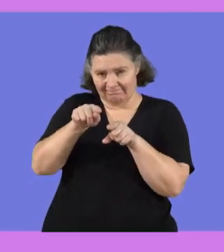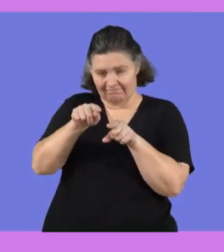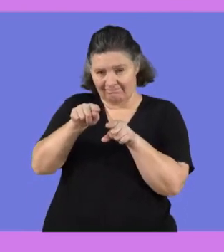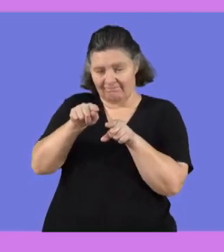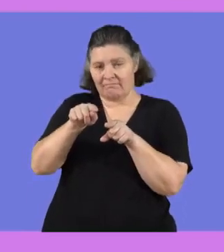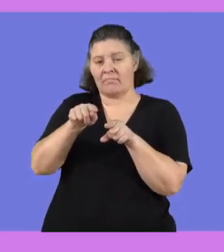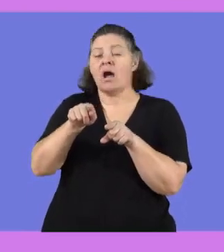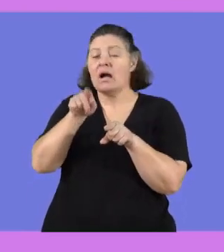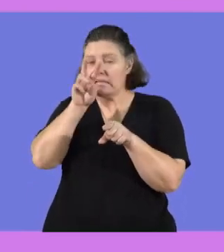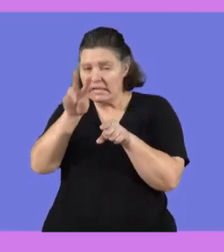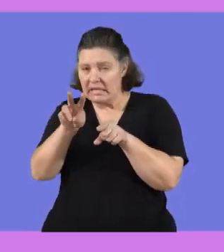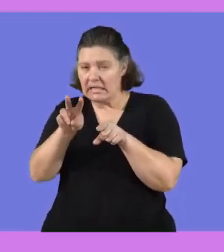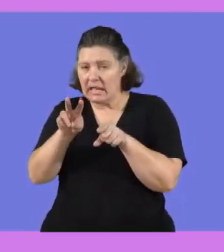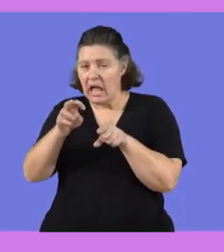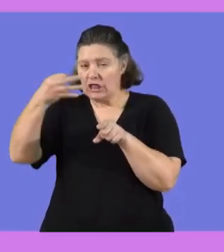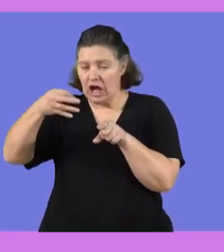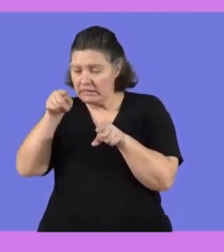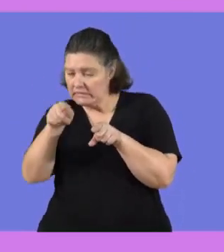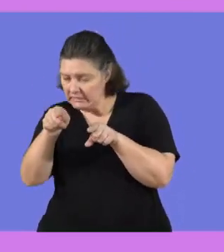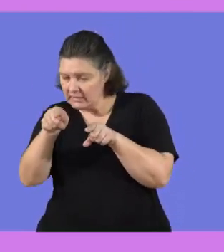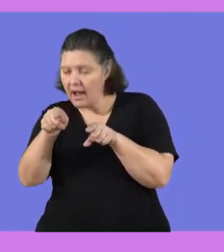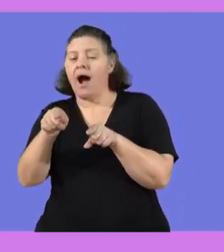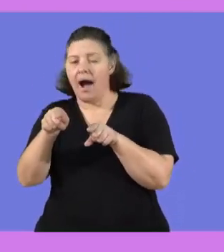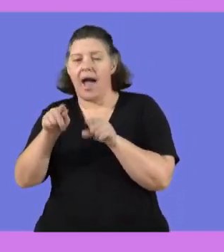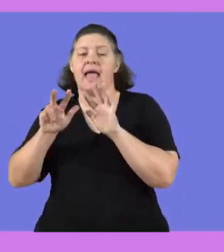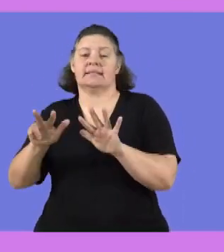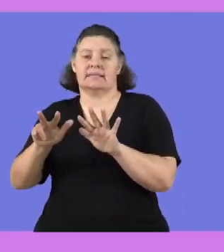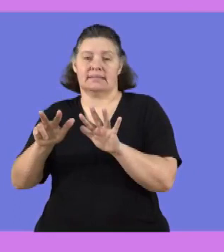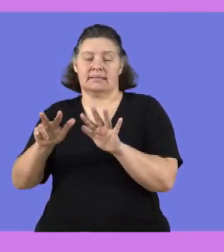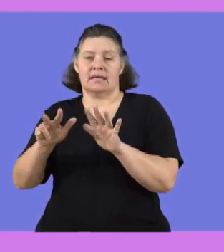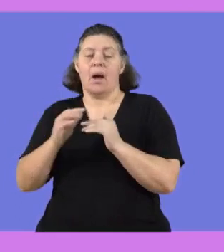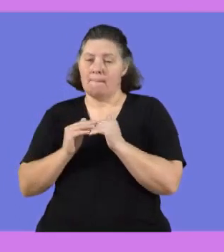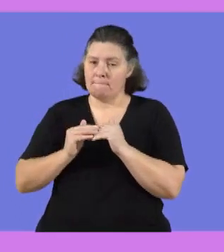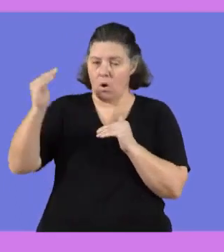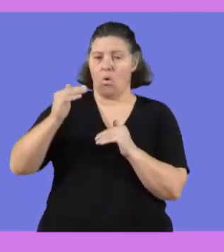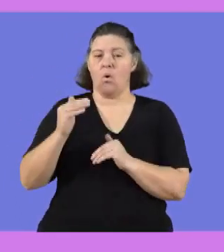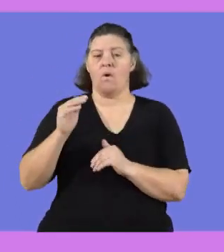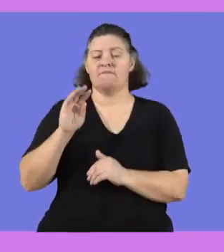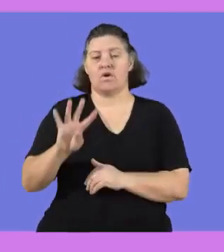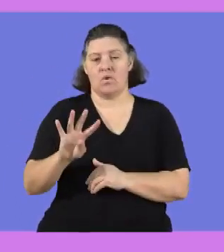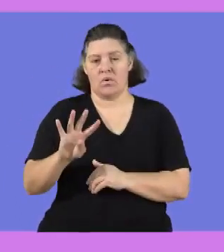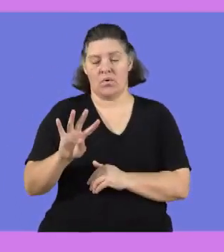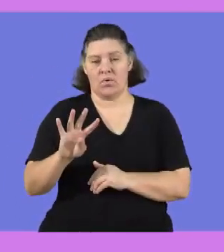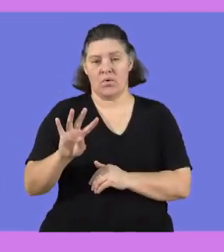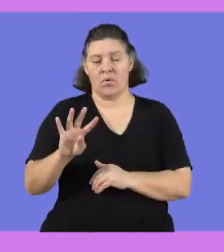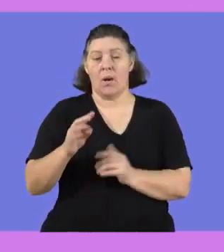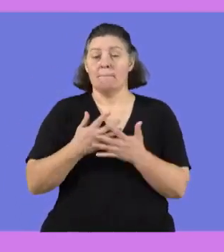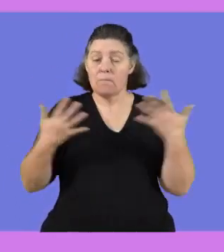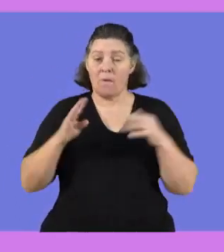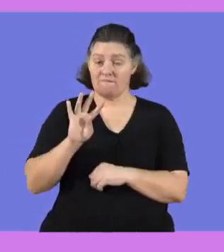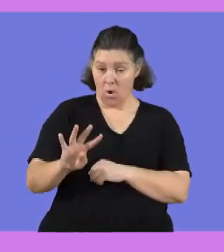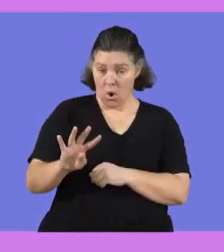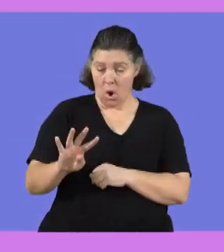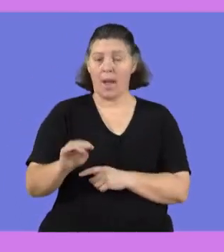third value. So as we are looking at the third value is therefore greater than 4. So if